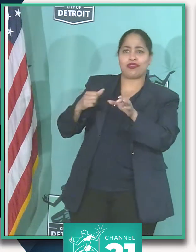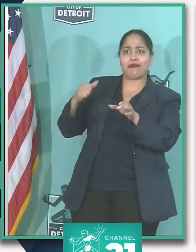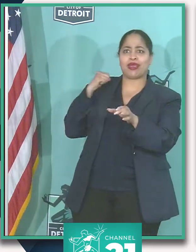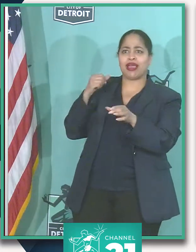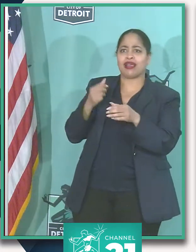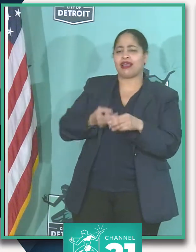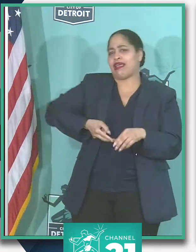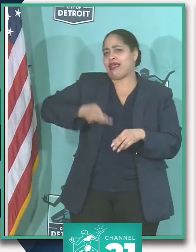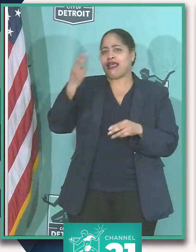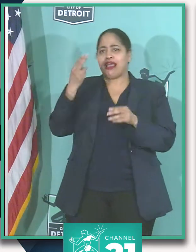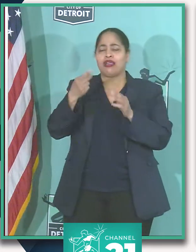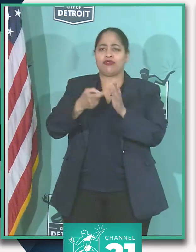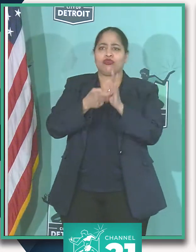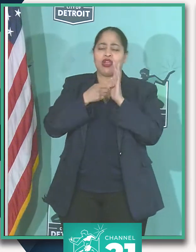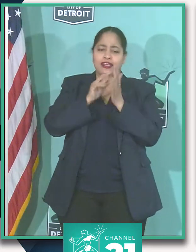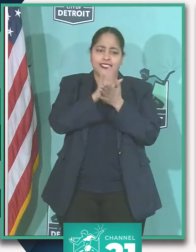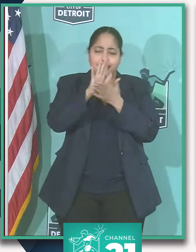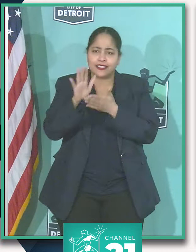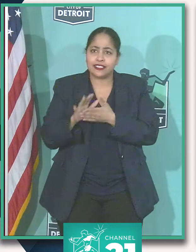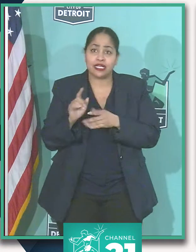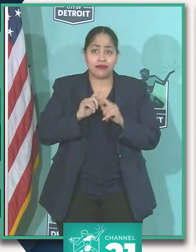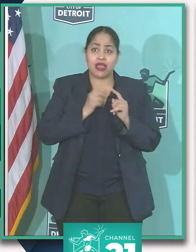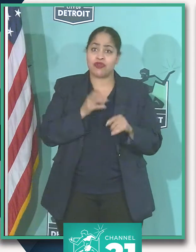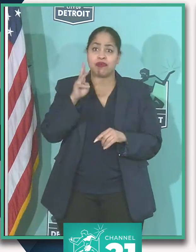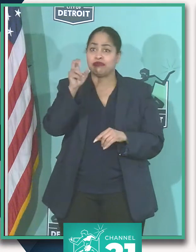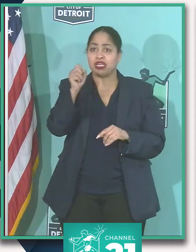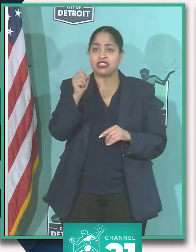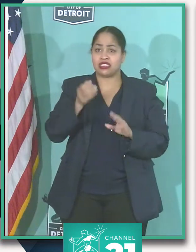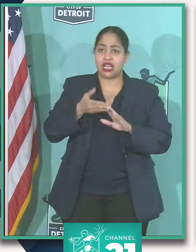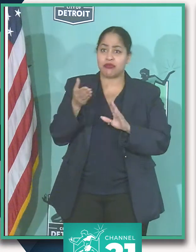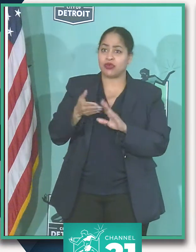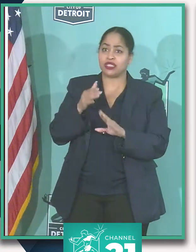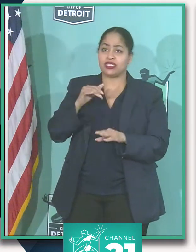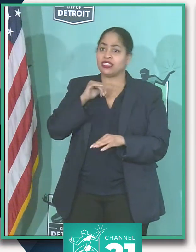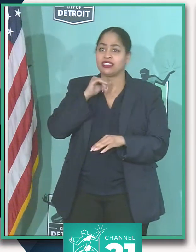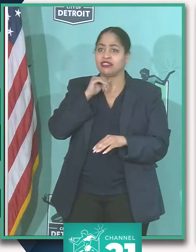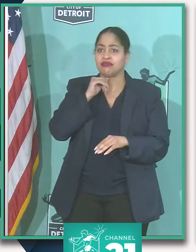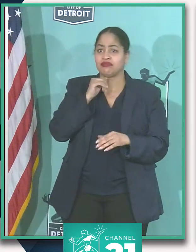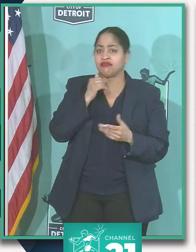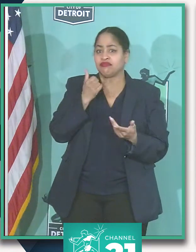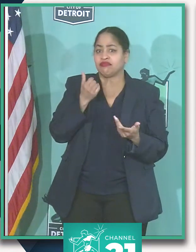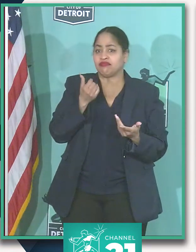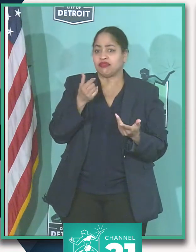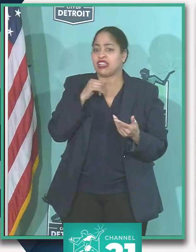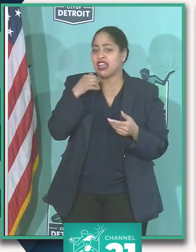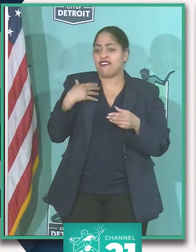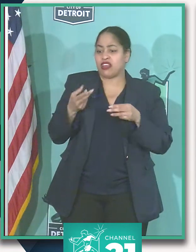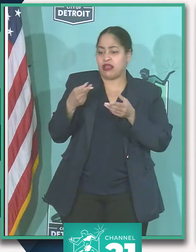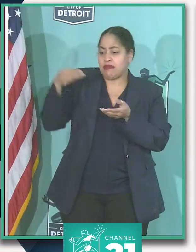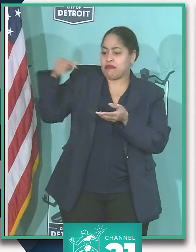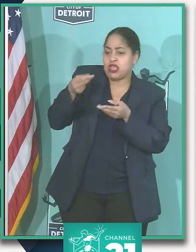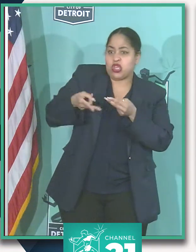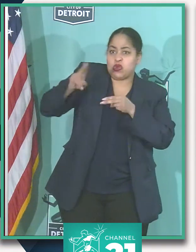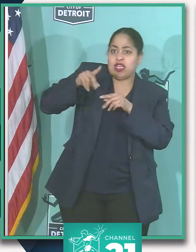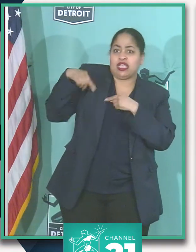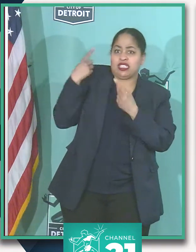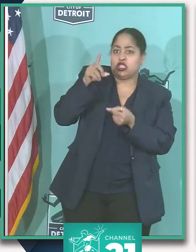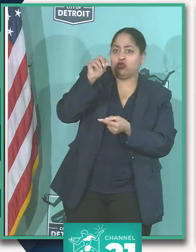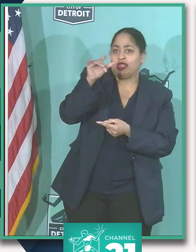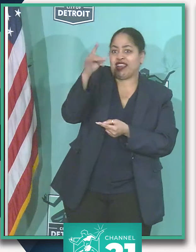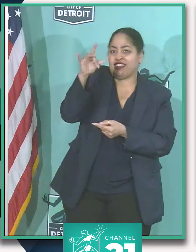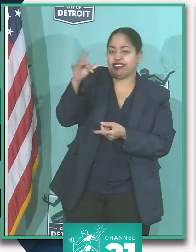cleaning protocols. But our bus operators have not had a pay raise since July